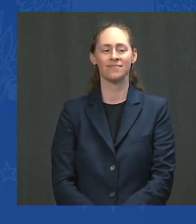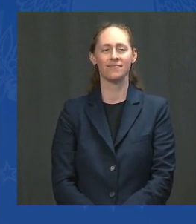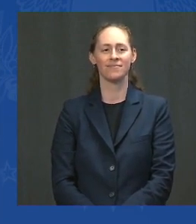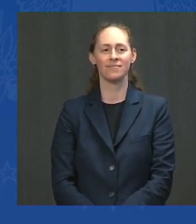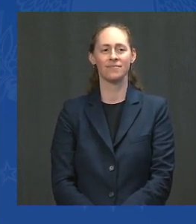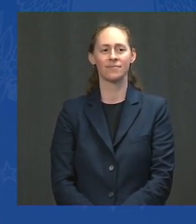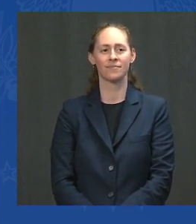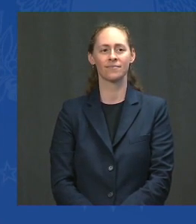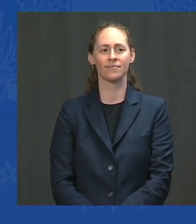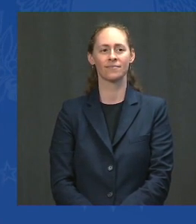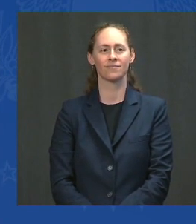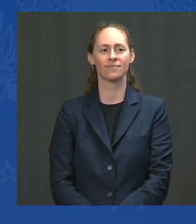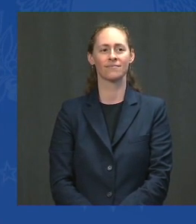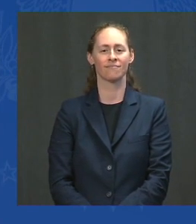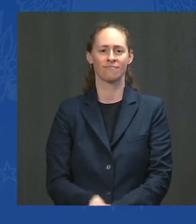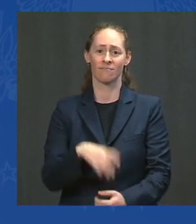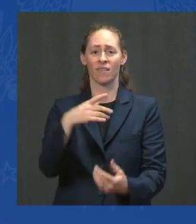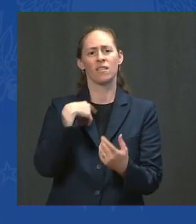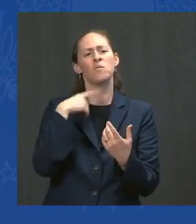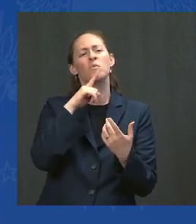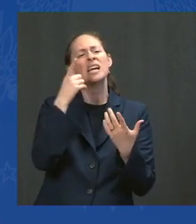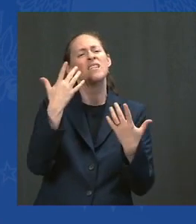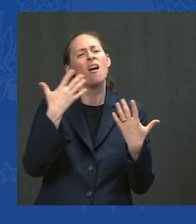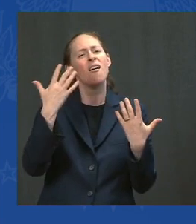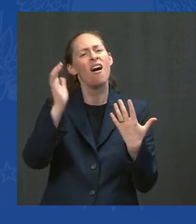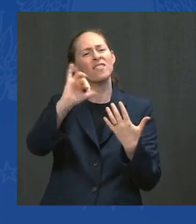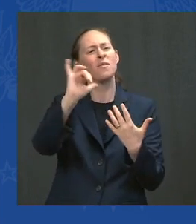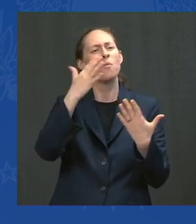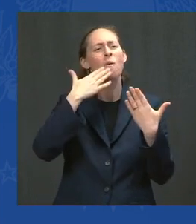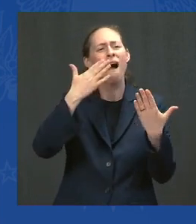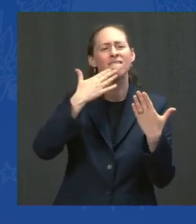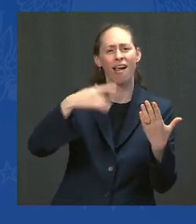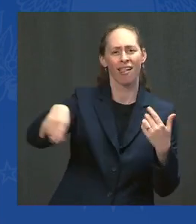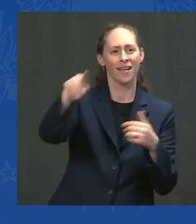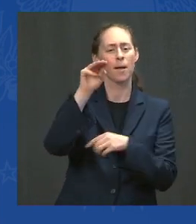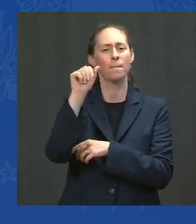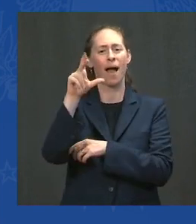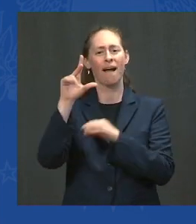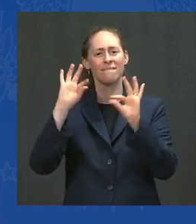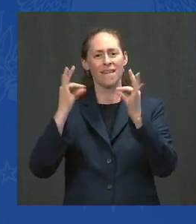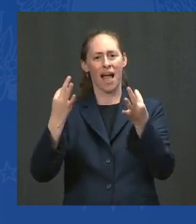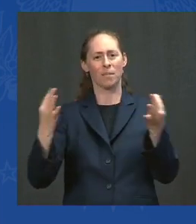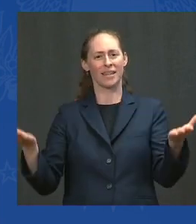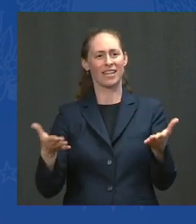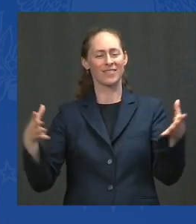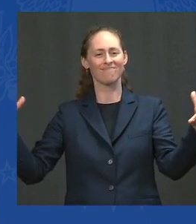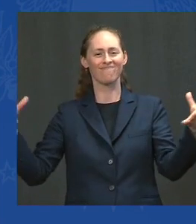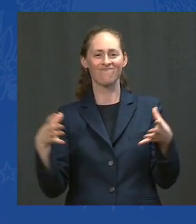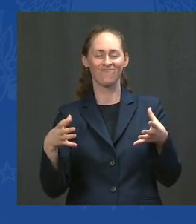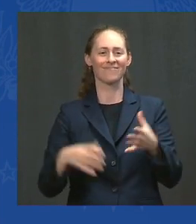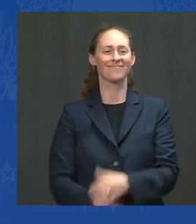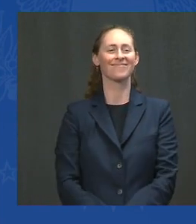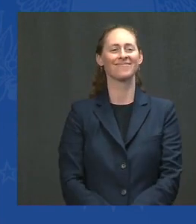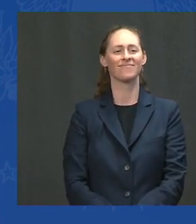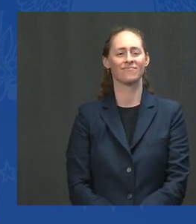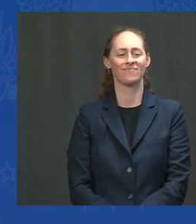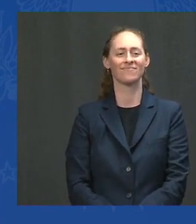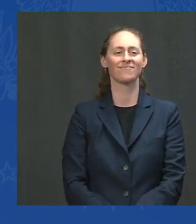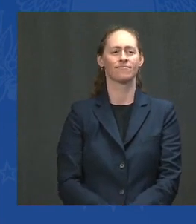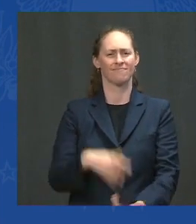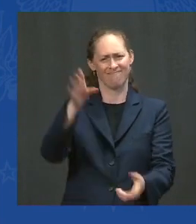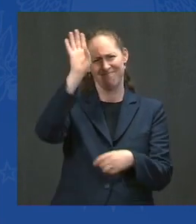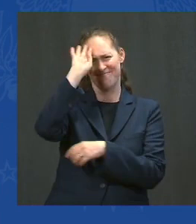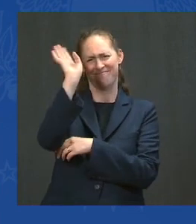I'm so grateful to be here with my Mack family and all of you today, especially given the impacts of COVID that all of us have endured during the past